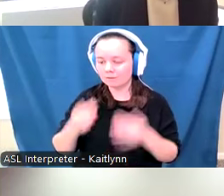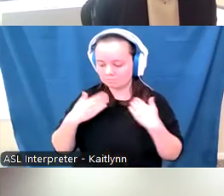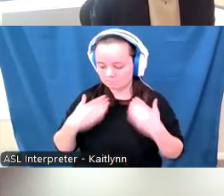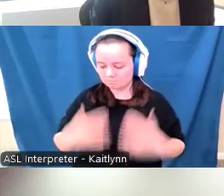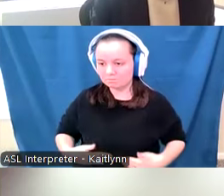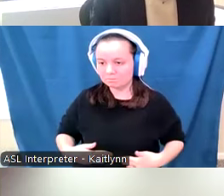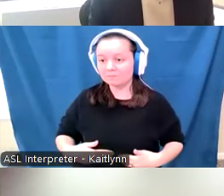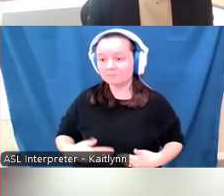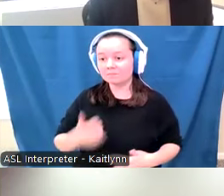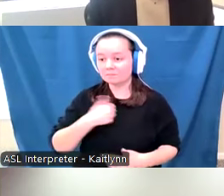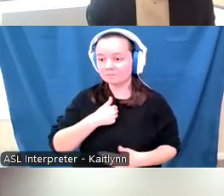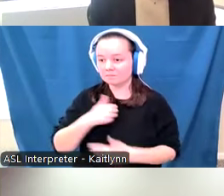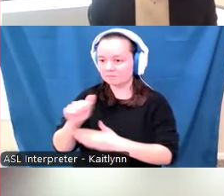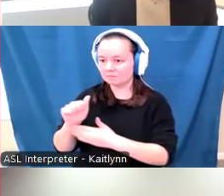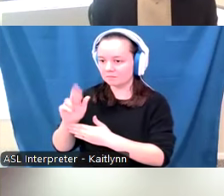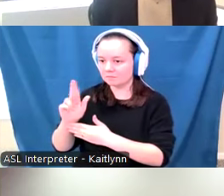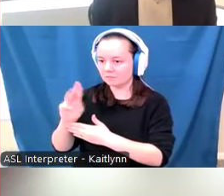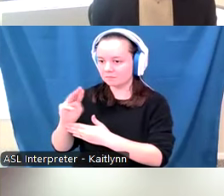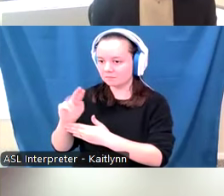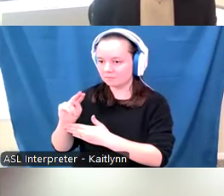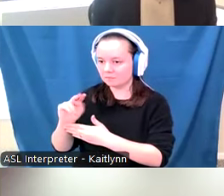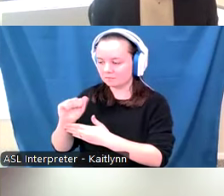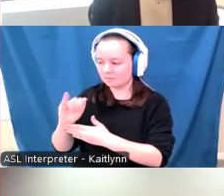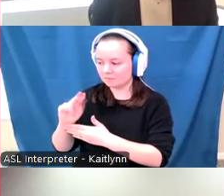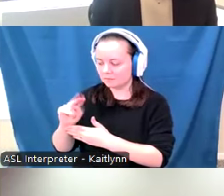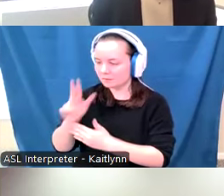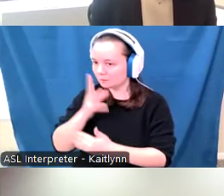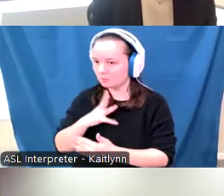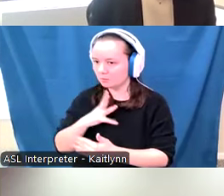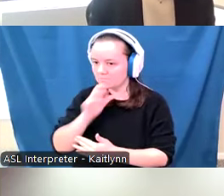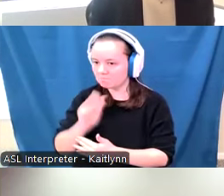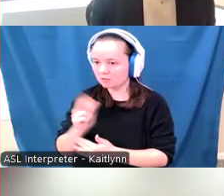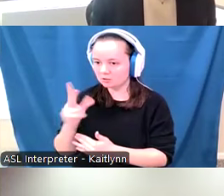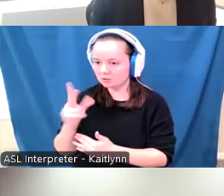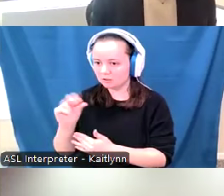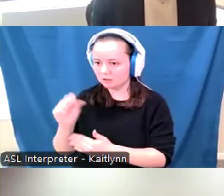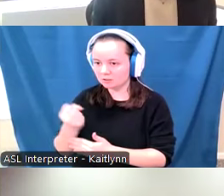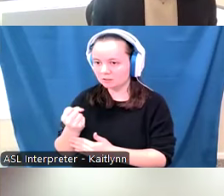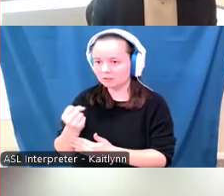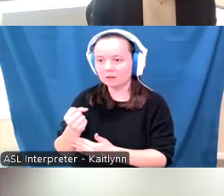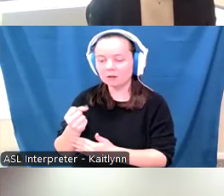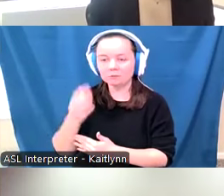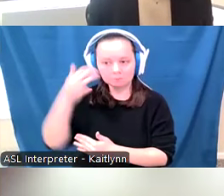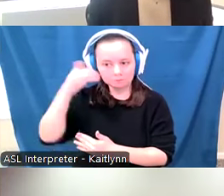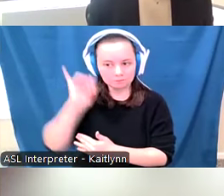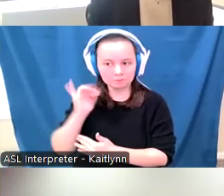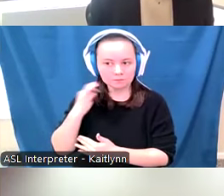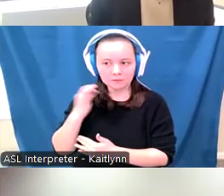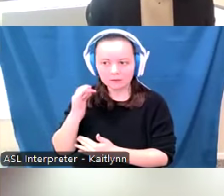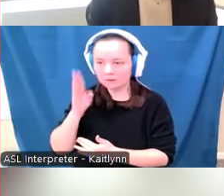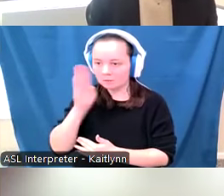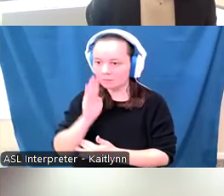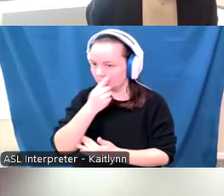an Armenian woman in my 30s with blonde colored hair and brown eyes, wearing a white blouse and a